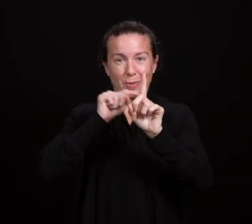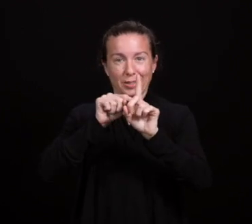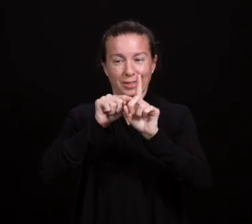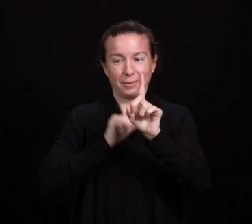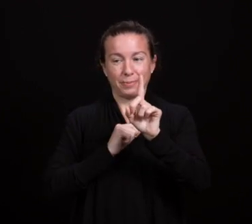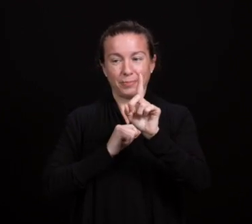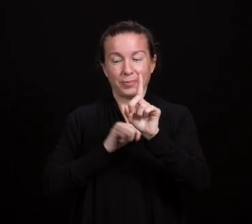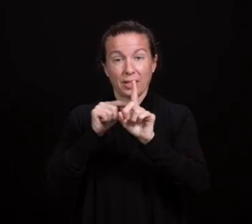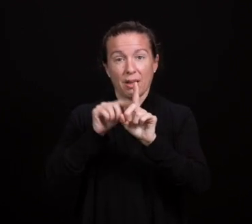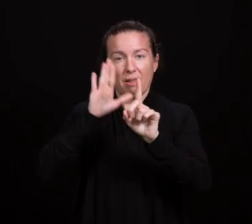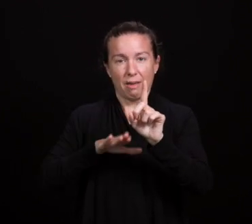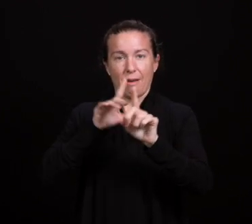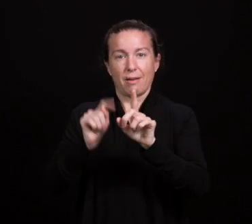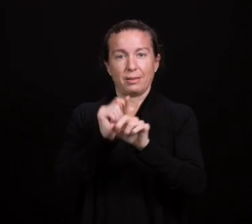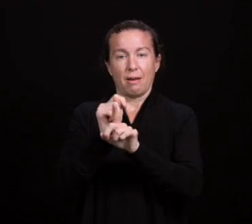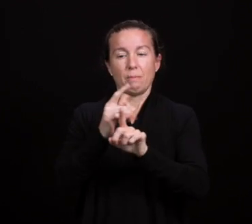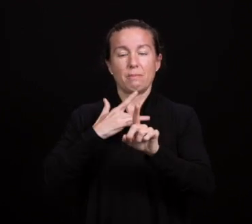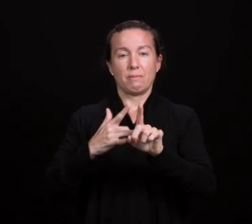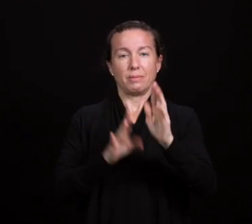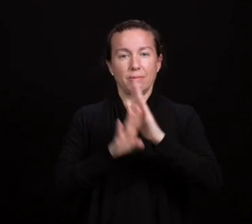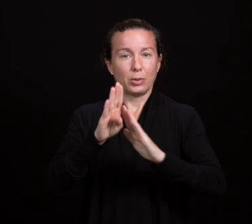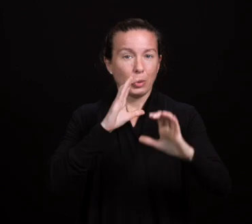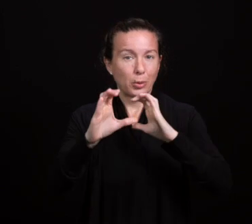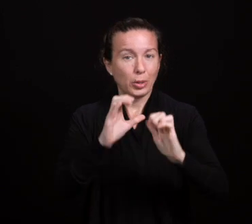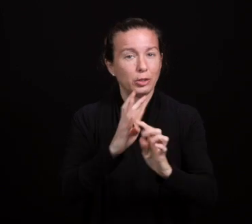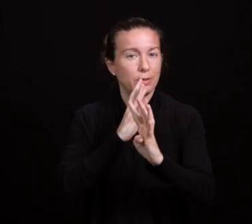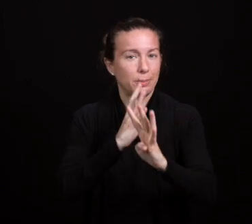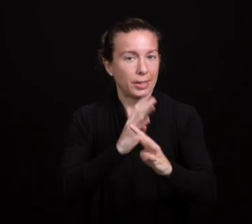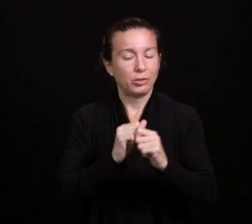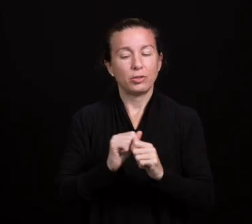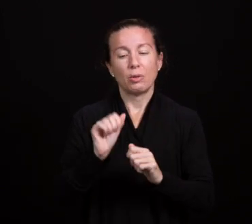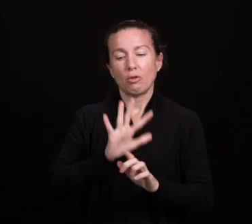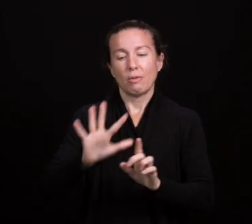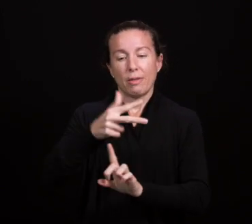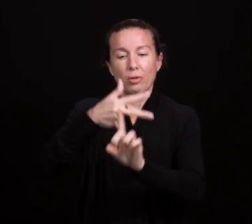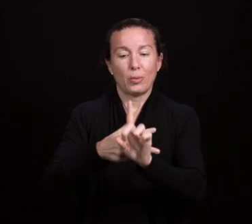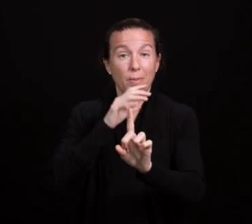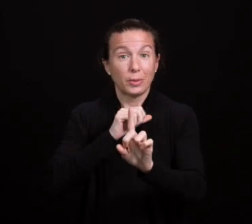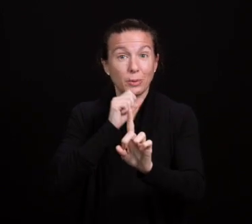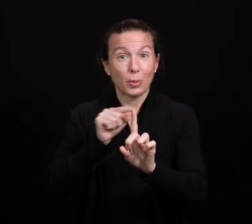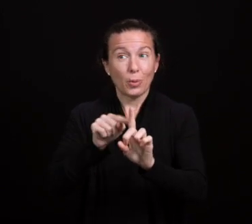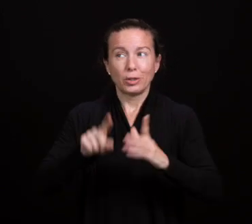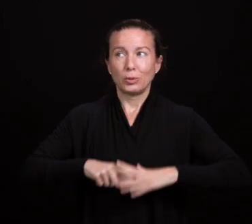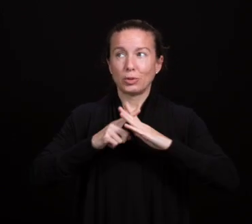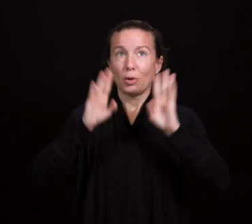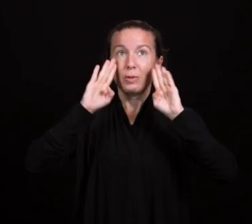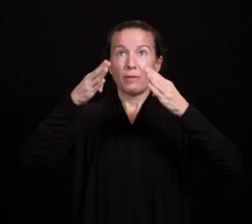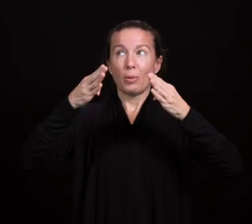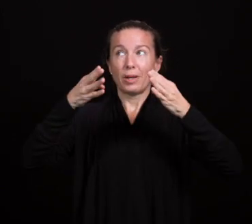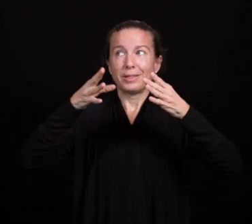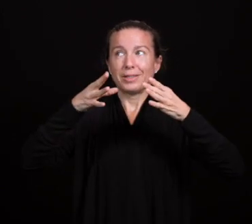you start to develop communication and speech. And at 3 months old, that's when you really start to focus on learning